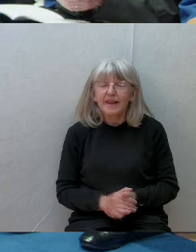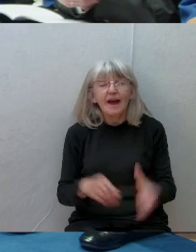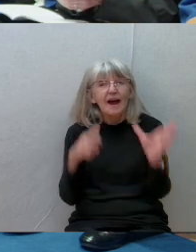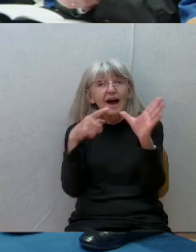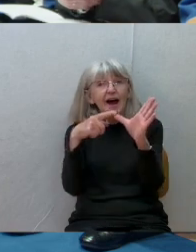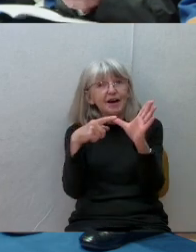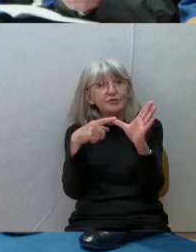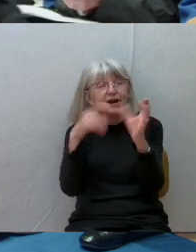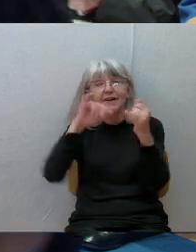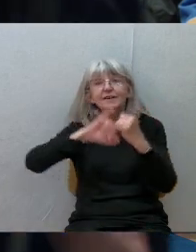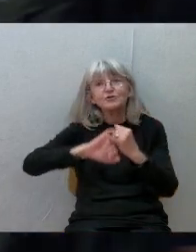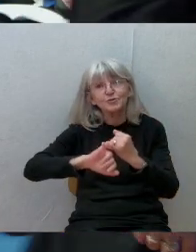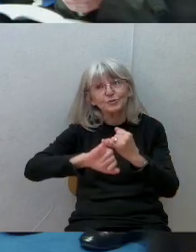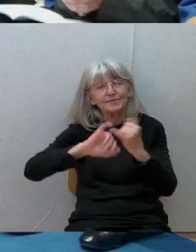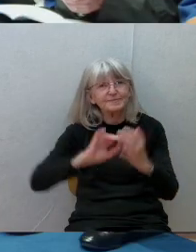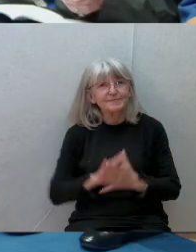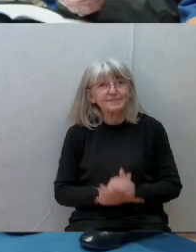Adriana Struss.